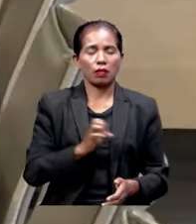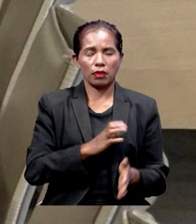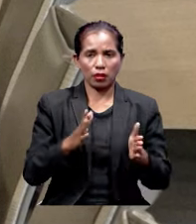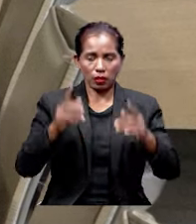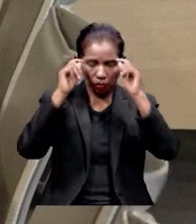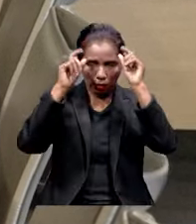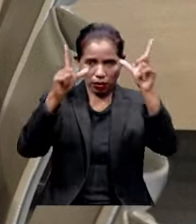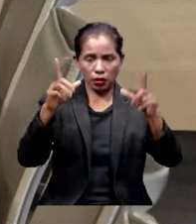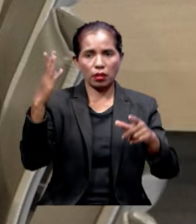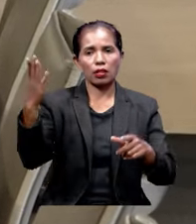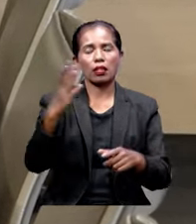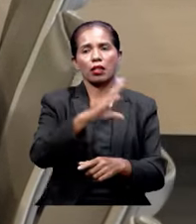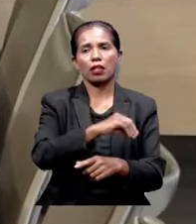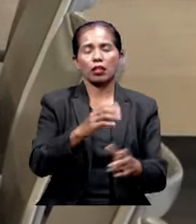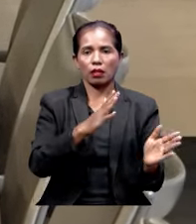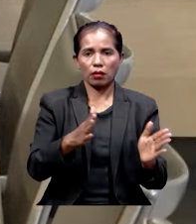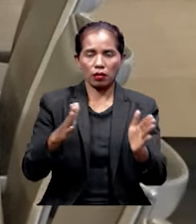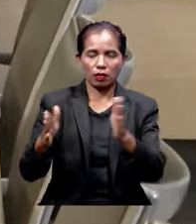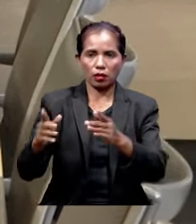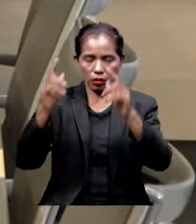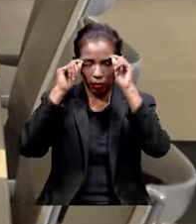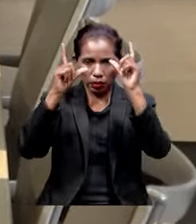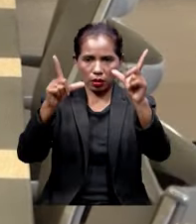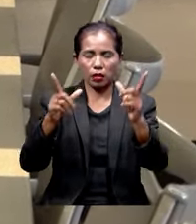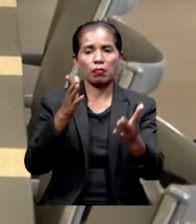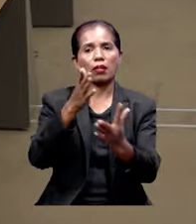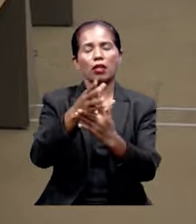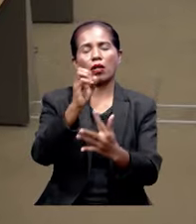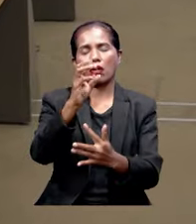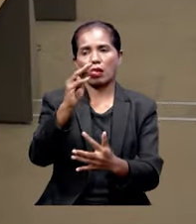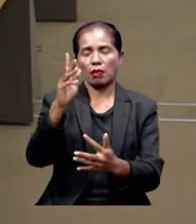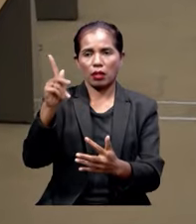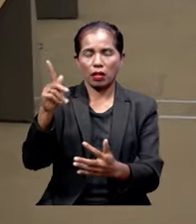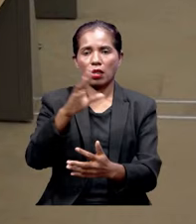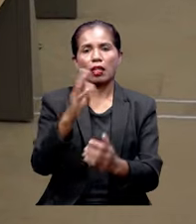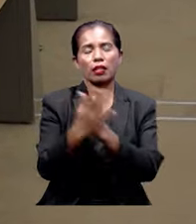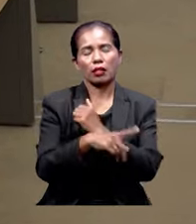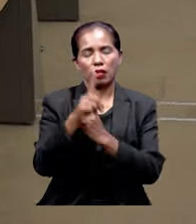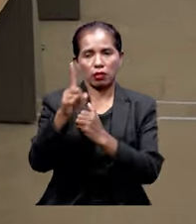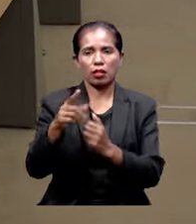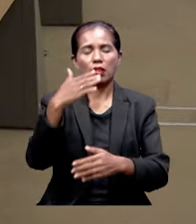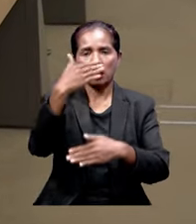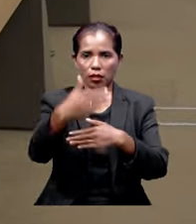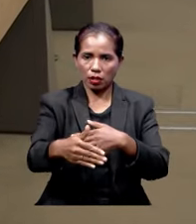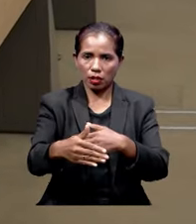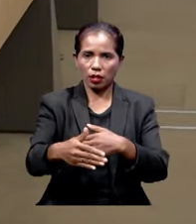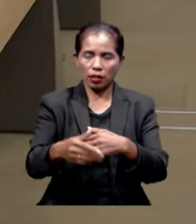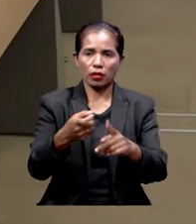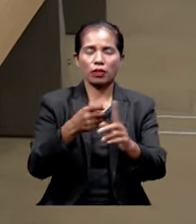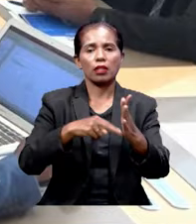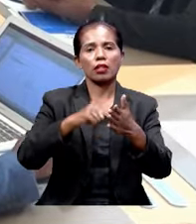Lourdes Bessa Hatete, ia processo adezaun ba OMK, pilar tolu nebe nação ida tem que ultrapassa mak, li husi